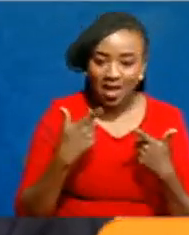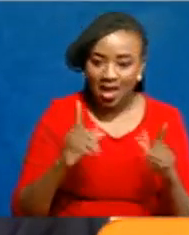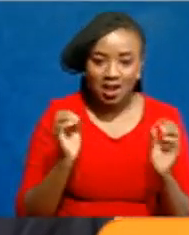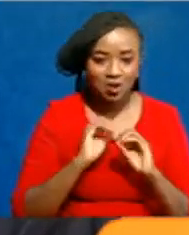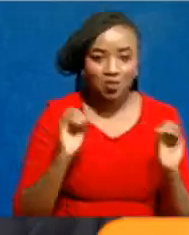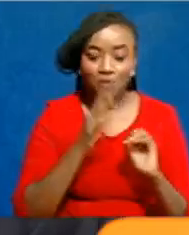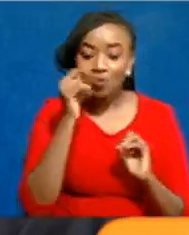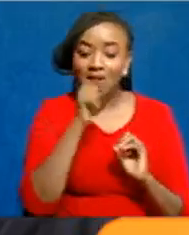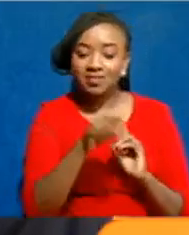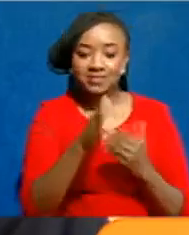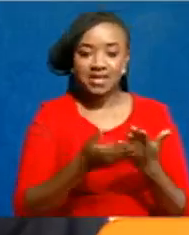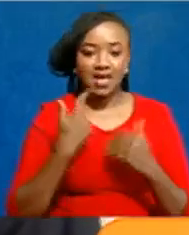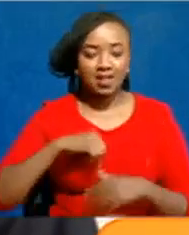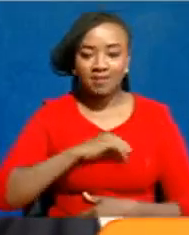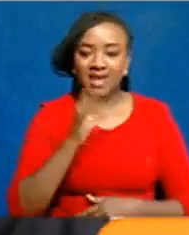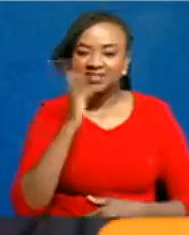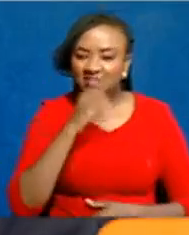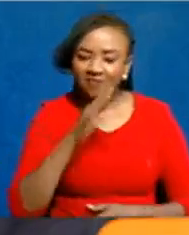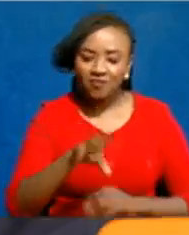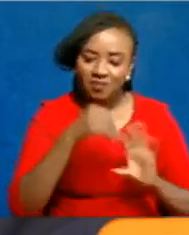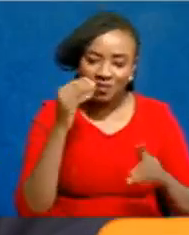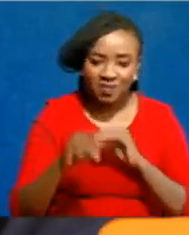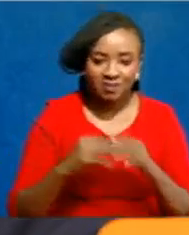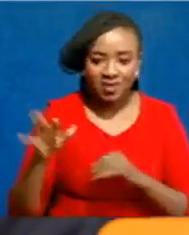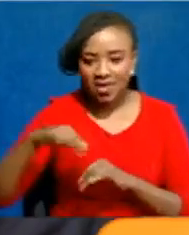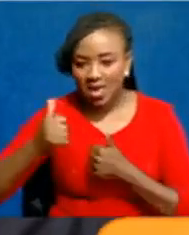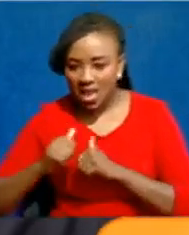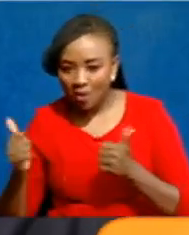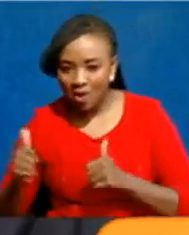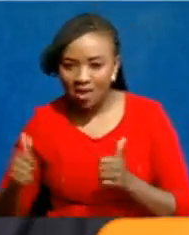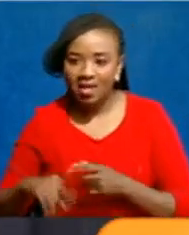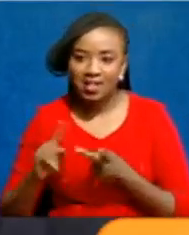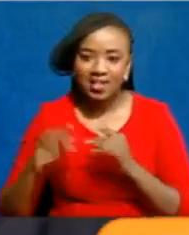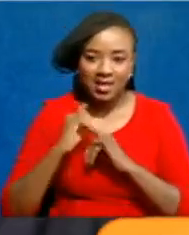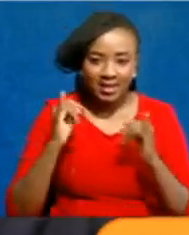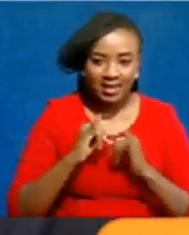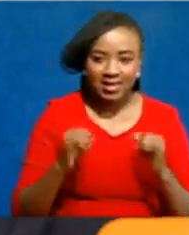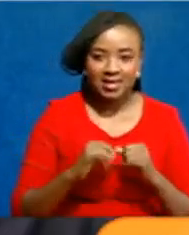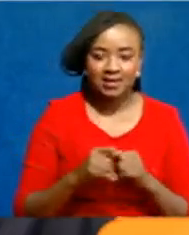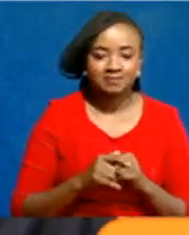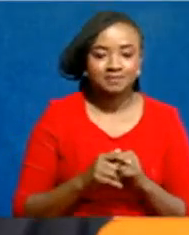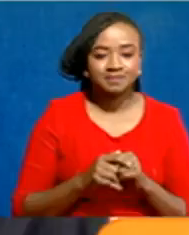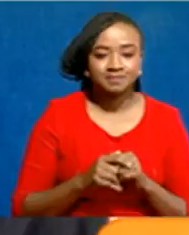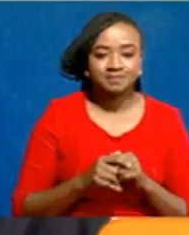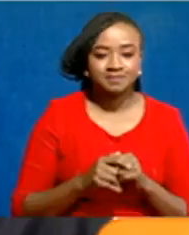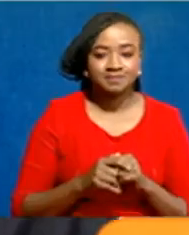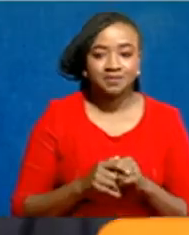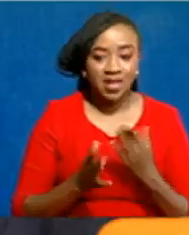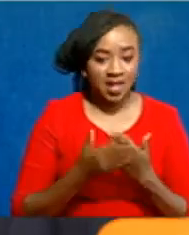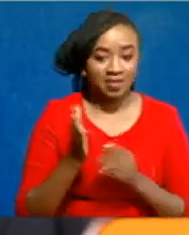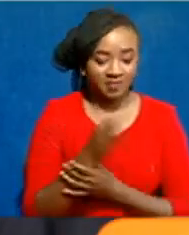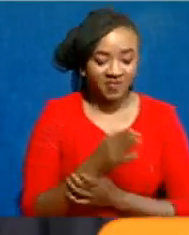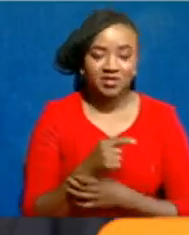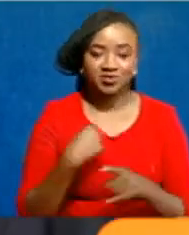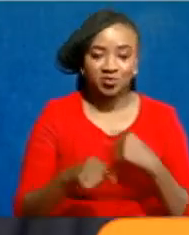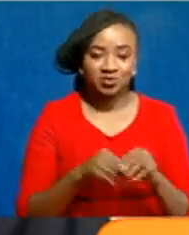sote kwa jumla kwa sababu kama unatokota takataka, unazika mali ambapo pako sawa sawa. Hii itafanyika kwamba samaki wataongezeka. Na hata vile vile